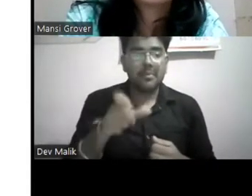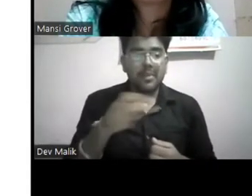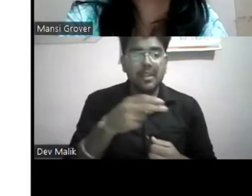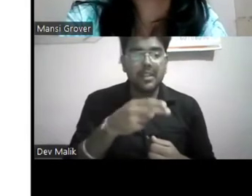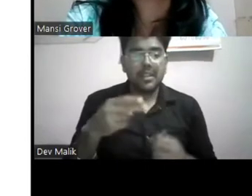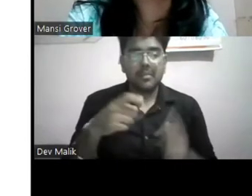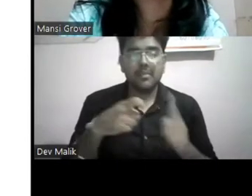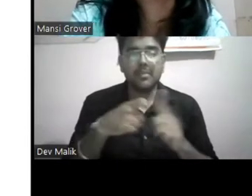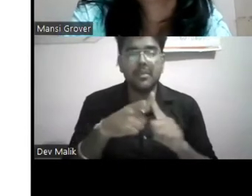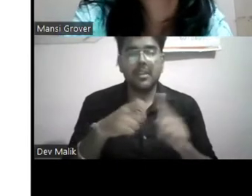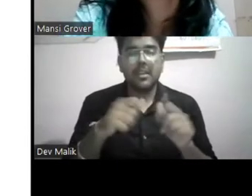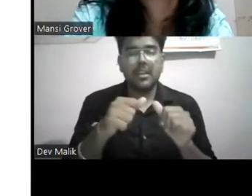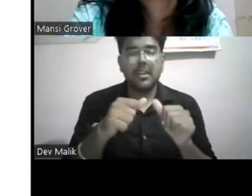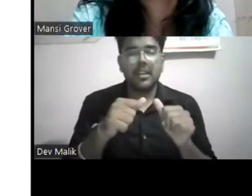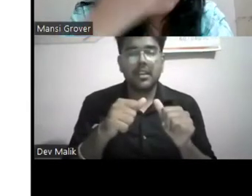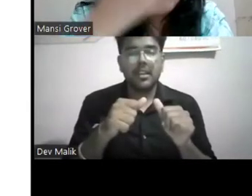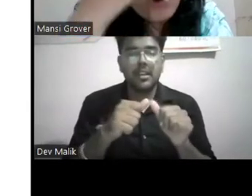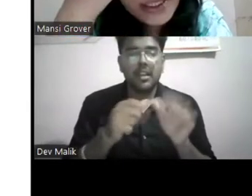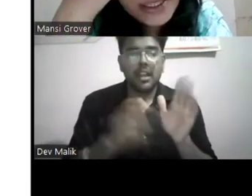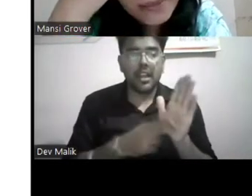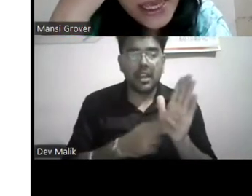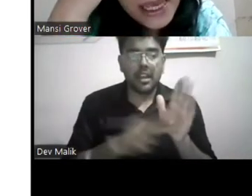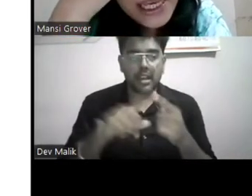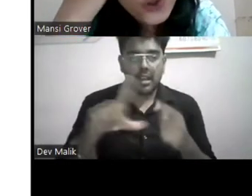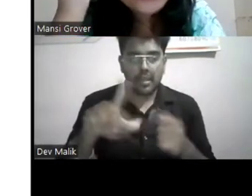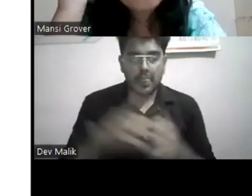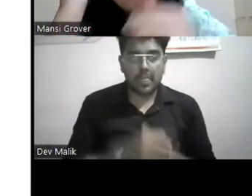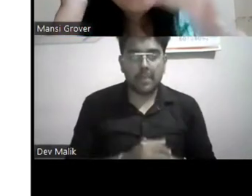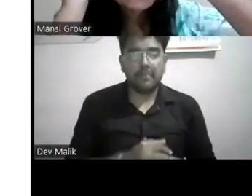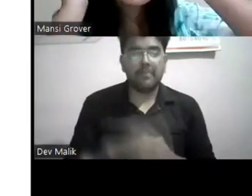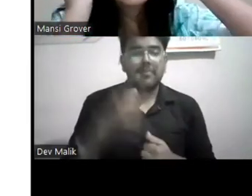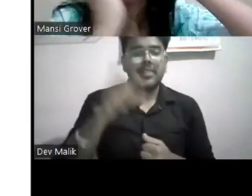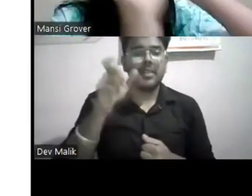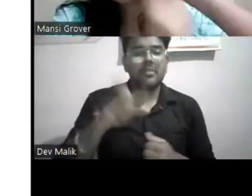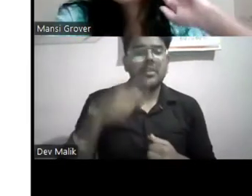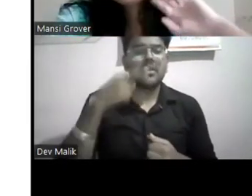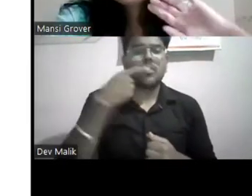would come across if you read about autism. He wrote a paper in